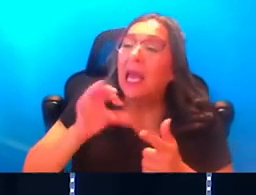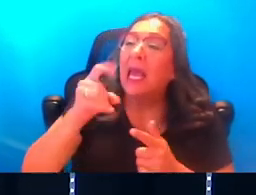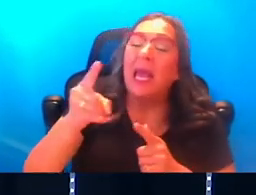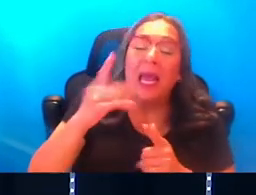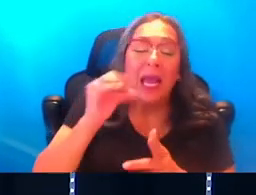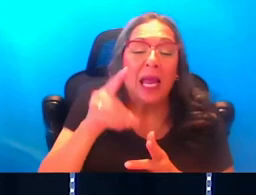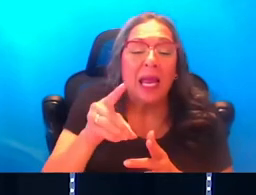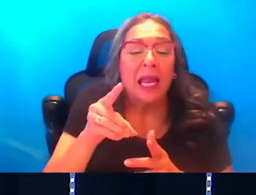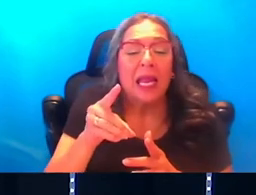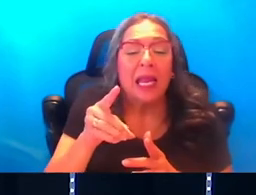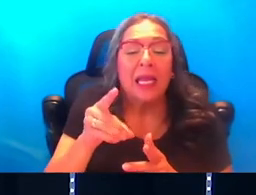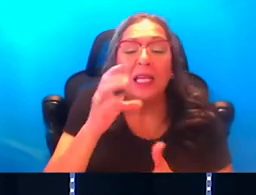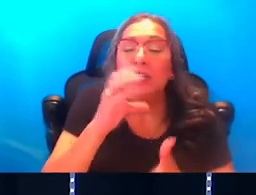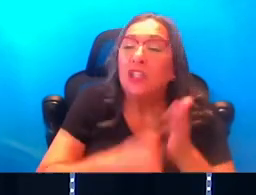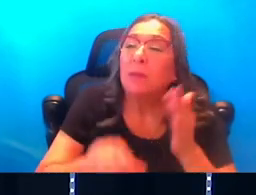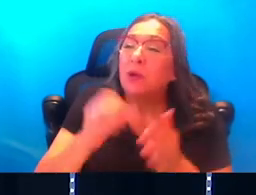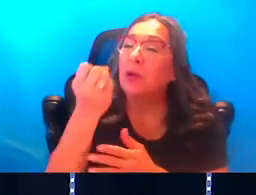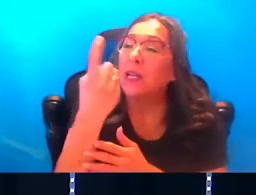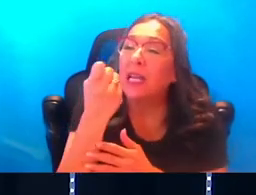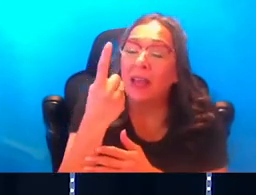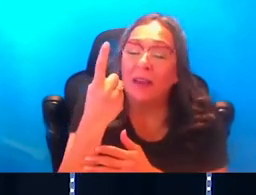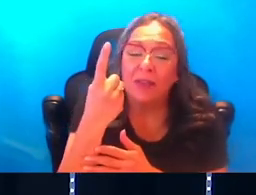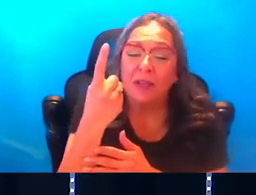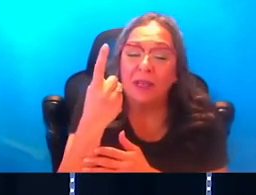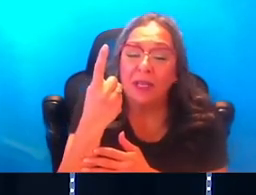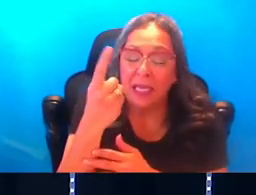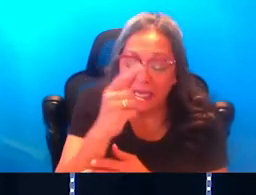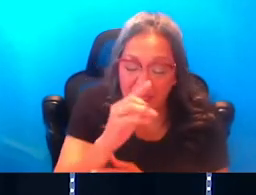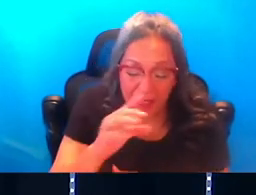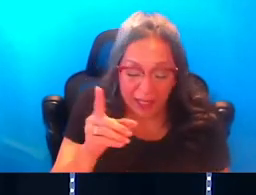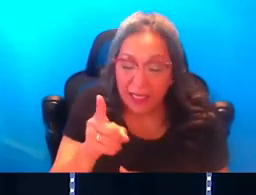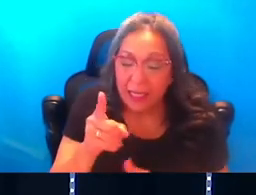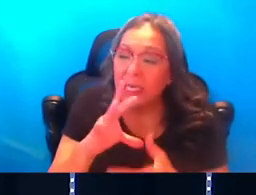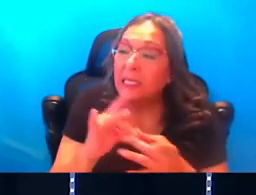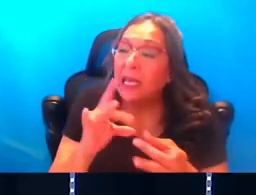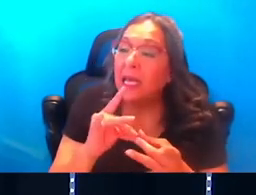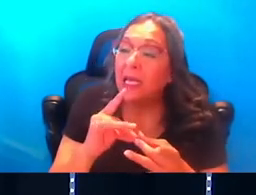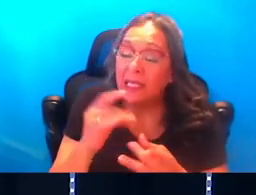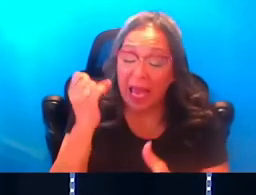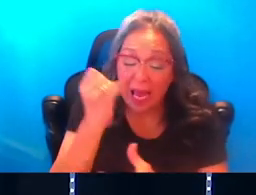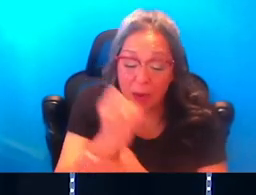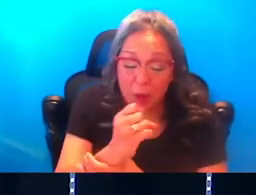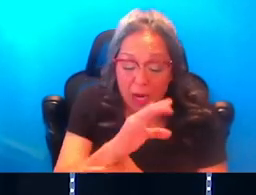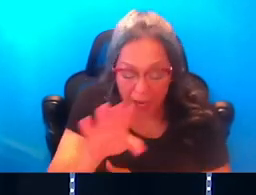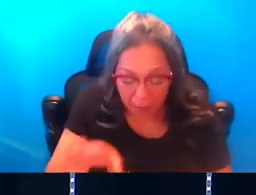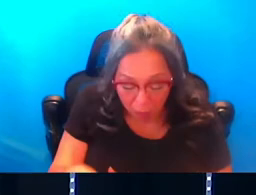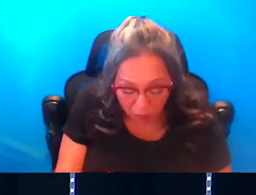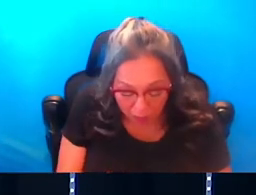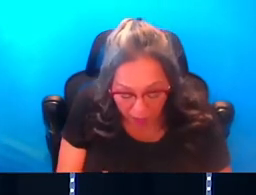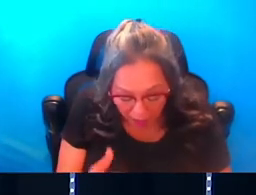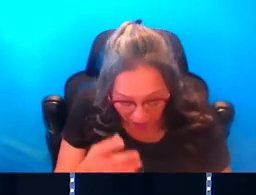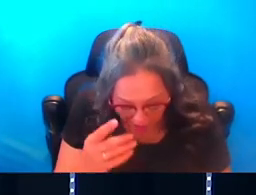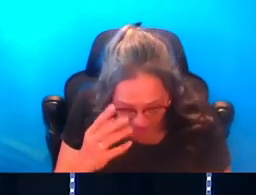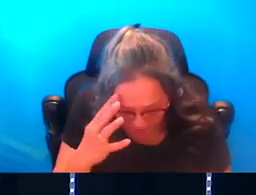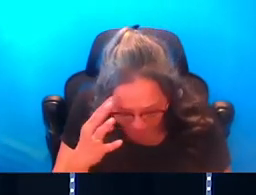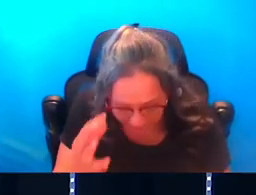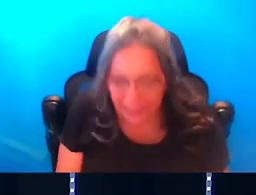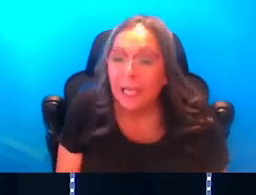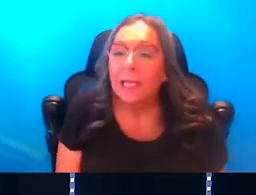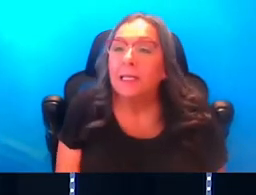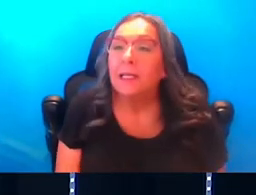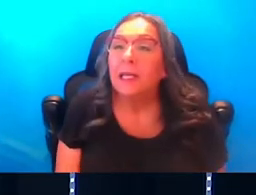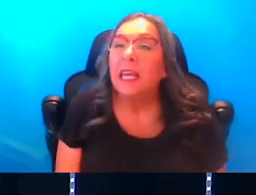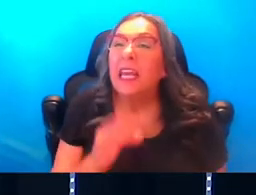Faith passage, says that Abraham came to this conclusion in the middle of the night, and came to this conclusion that God was going to